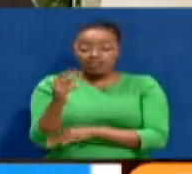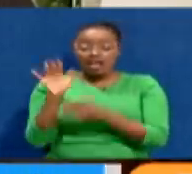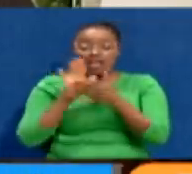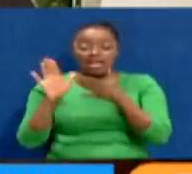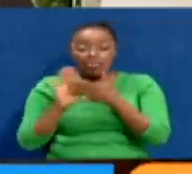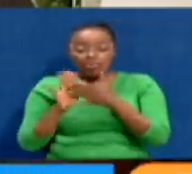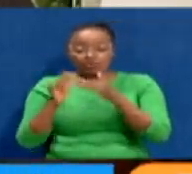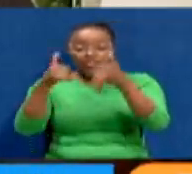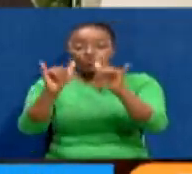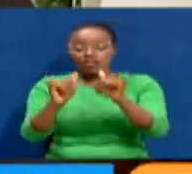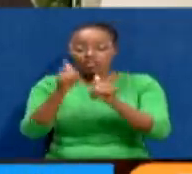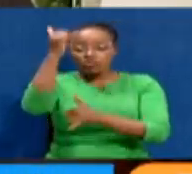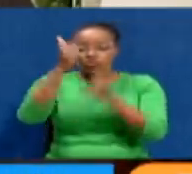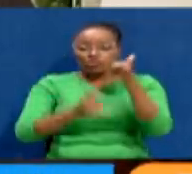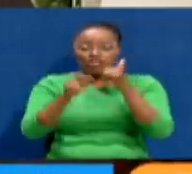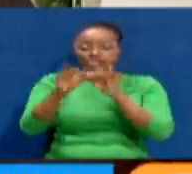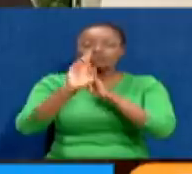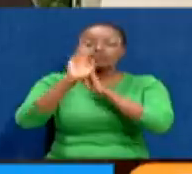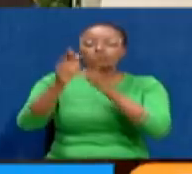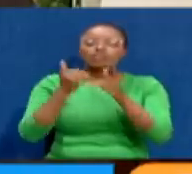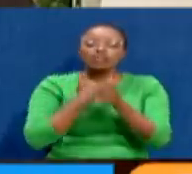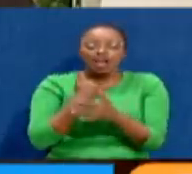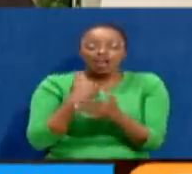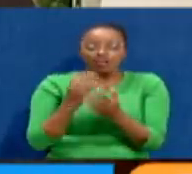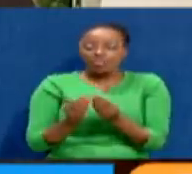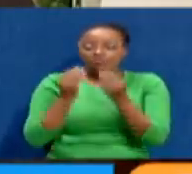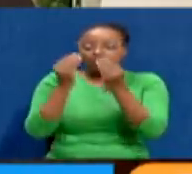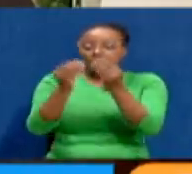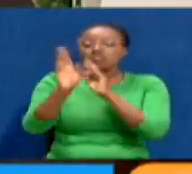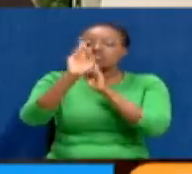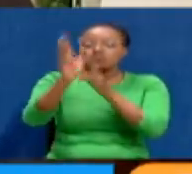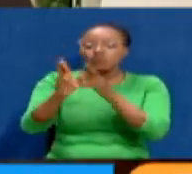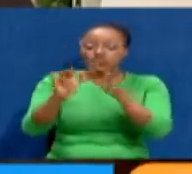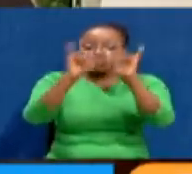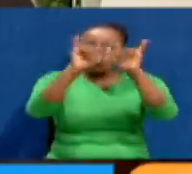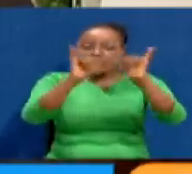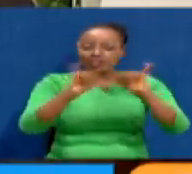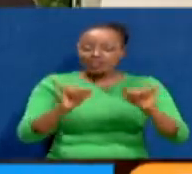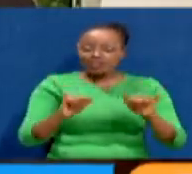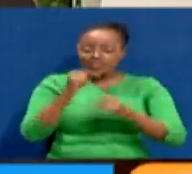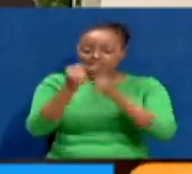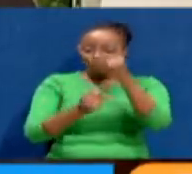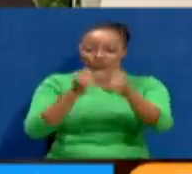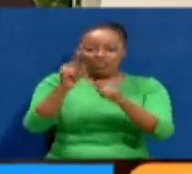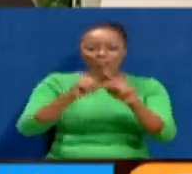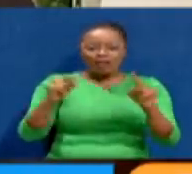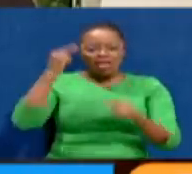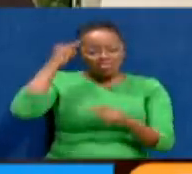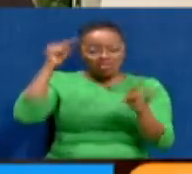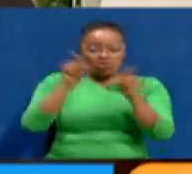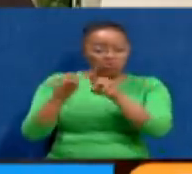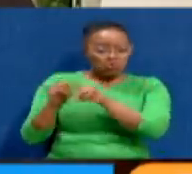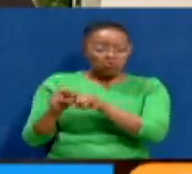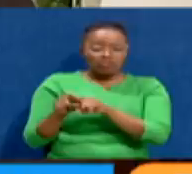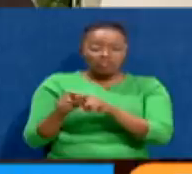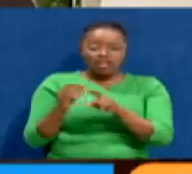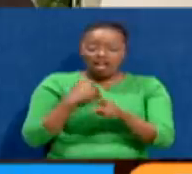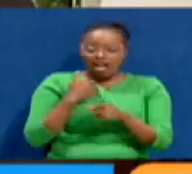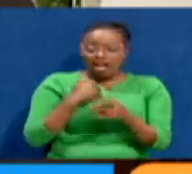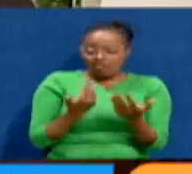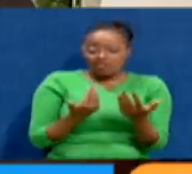rushed attempt to conclude those reports and have them brought to sanitize the entire process. But I think, as I said, we'll still